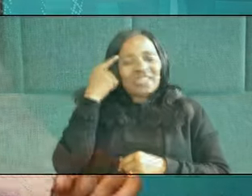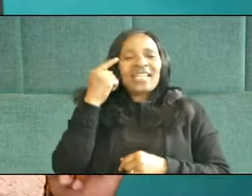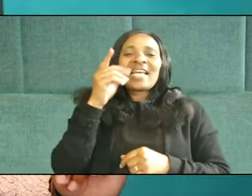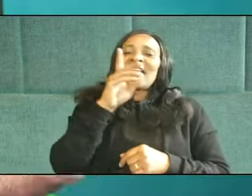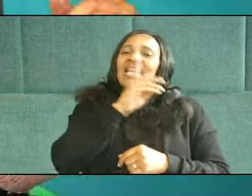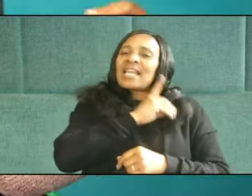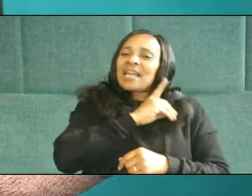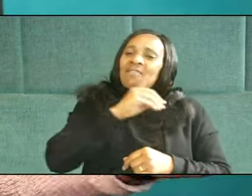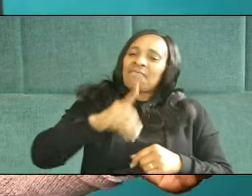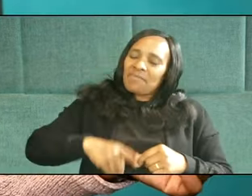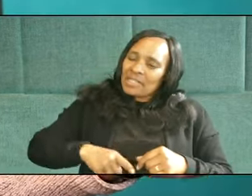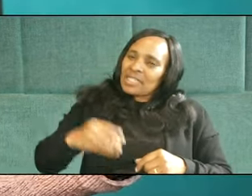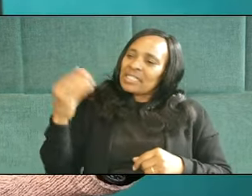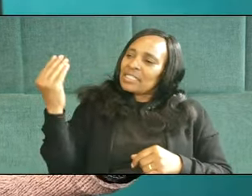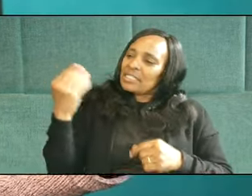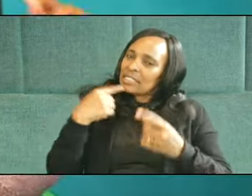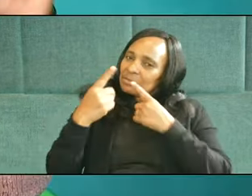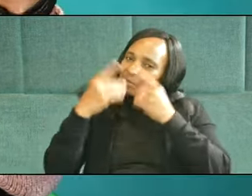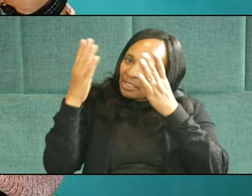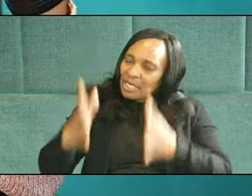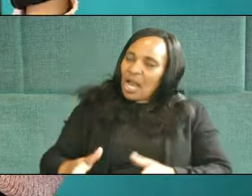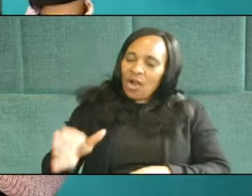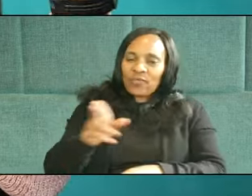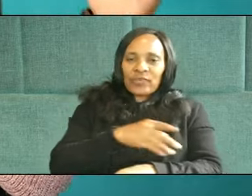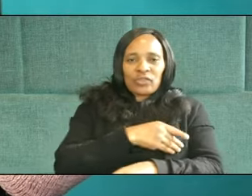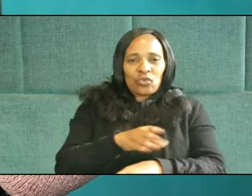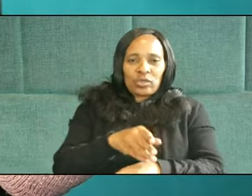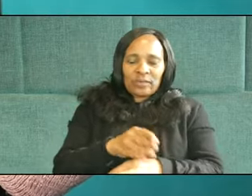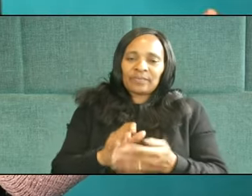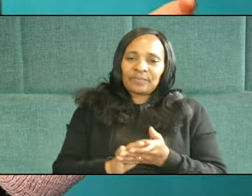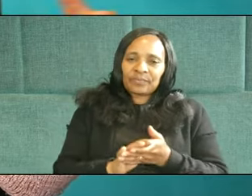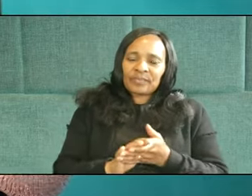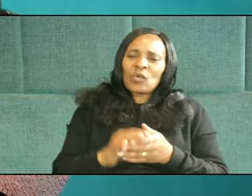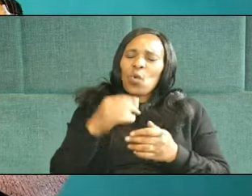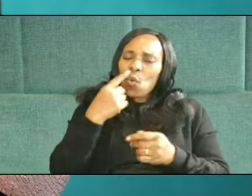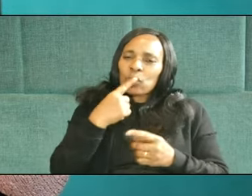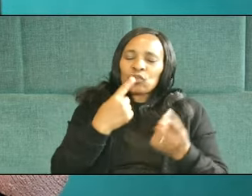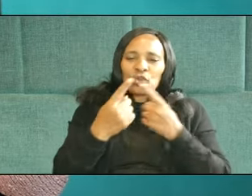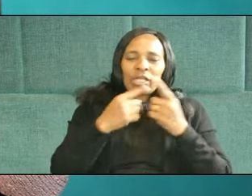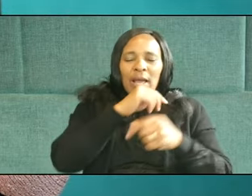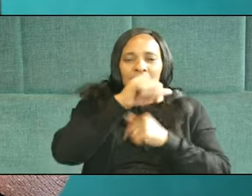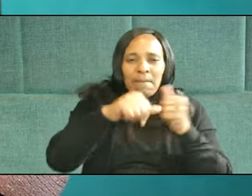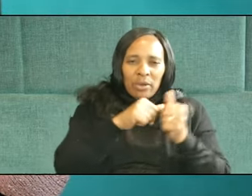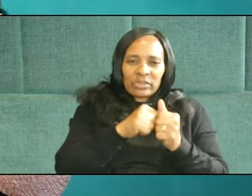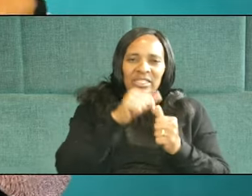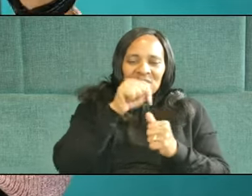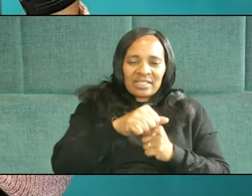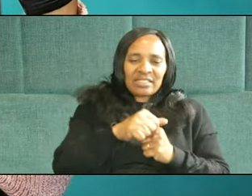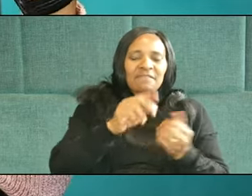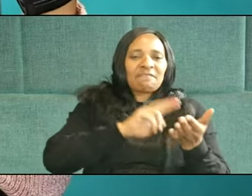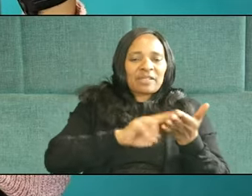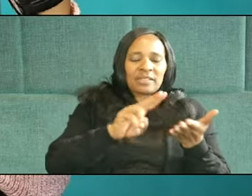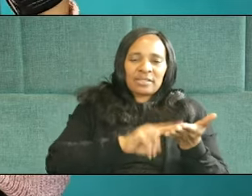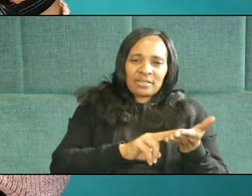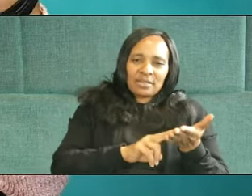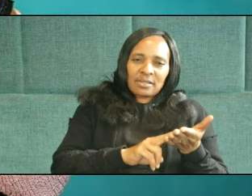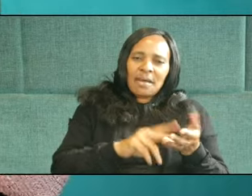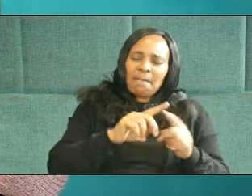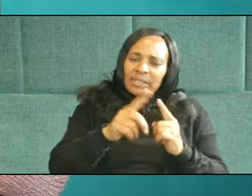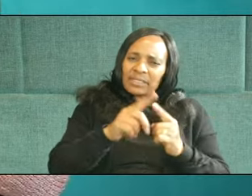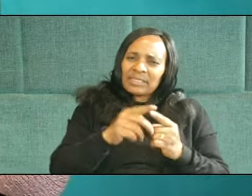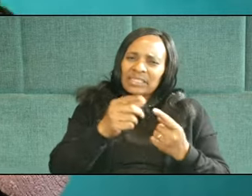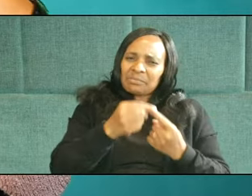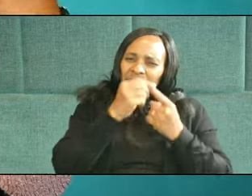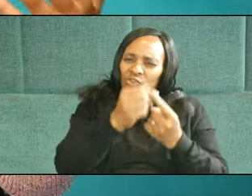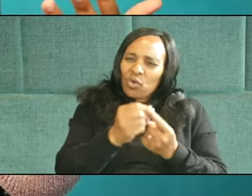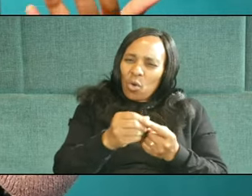David was the speaker of the song. He's the person who's basically narrating what is in this verses. But the main characters